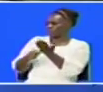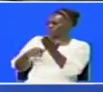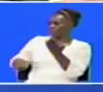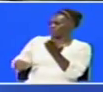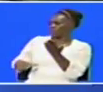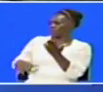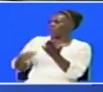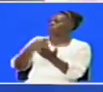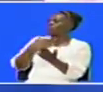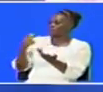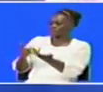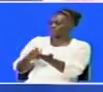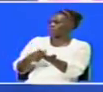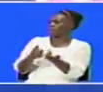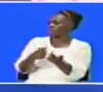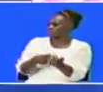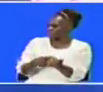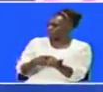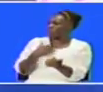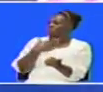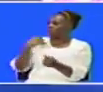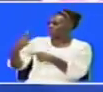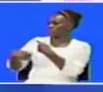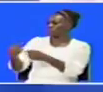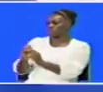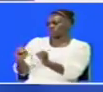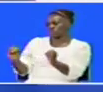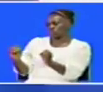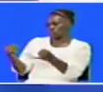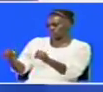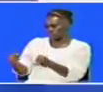can win. They want numbers. So they don't want the process of implementation of the